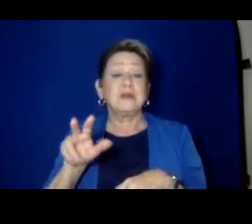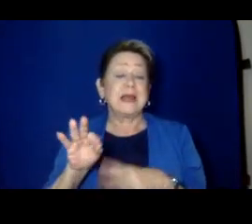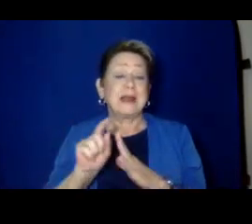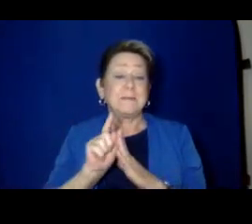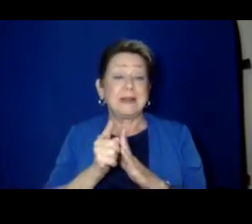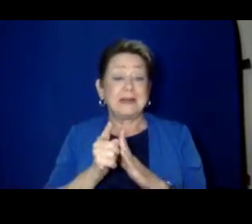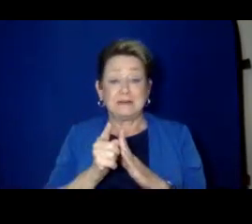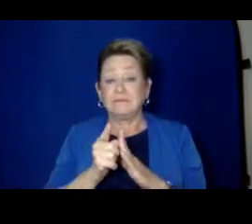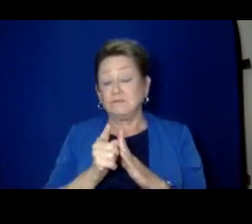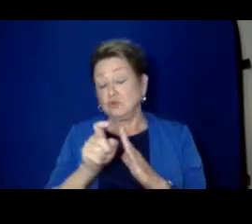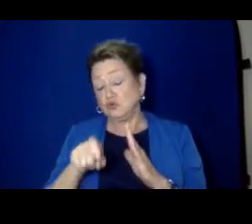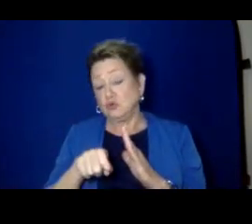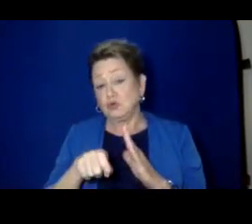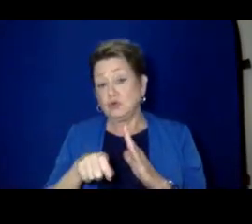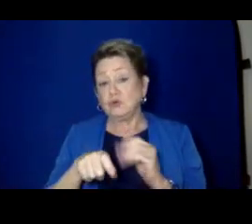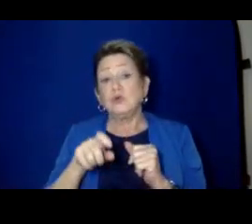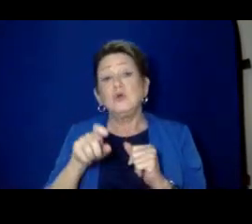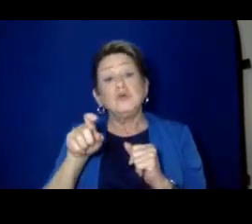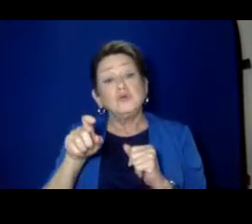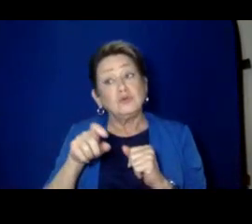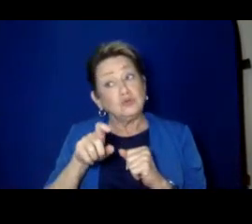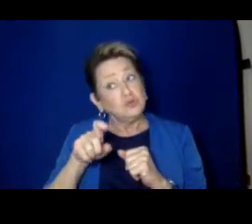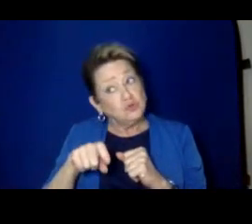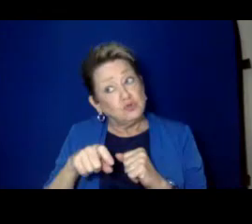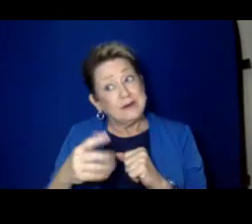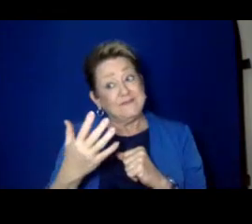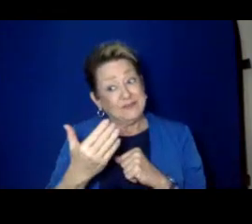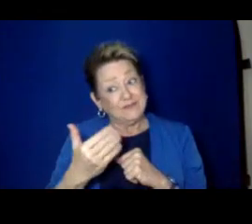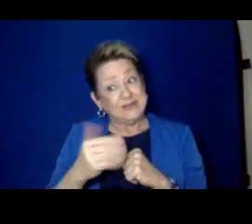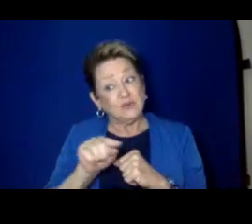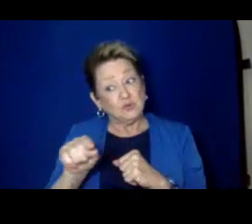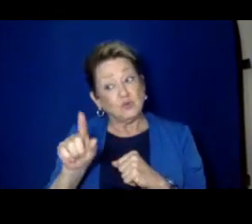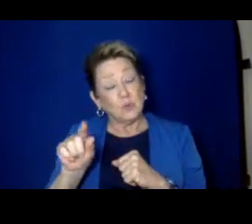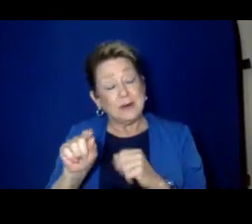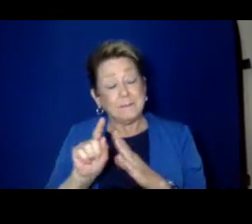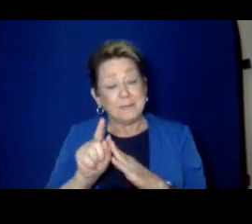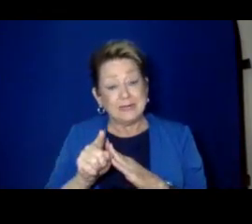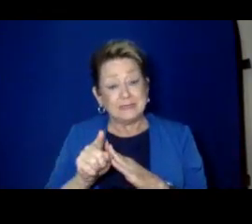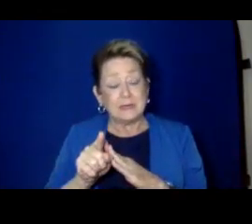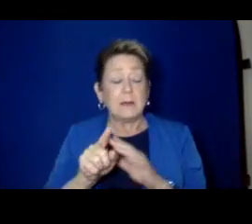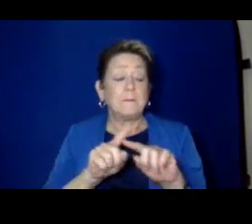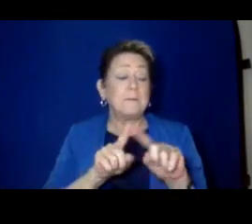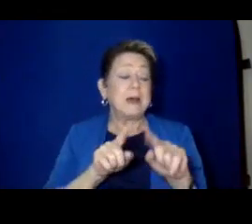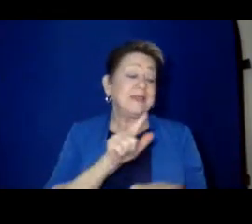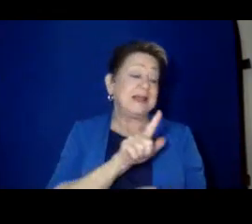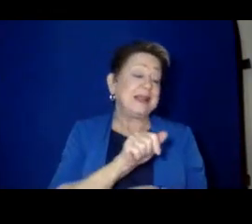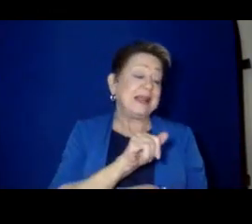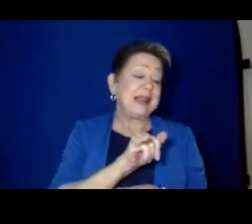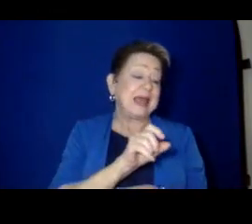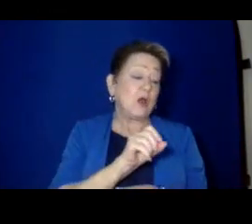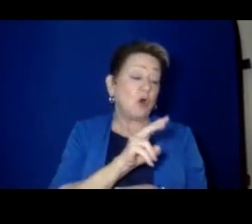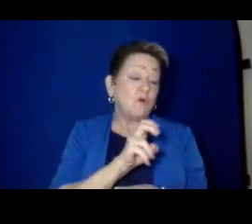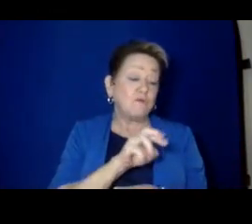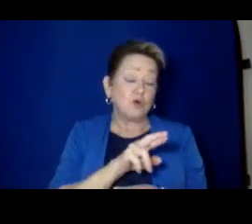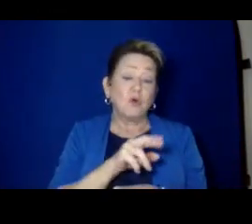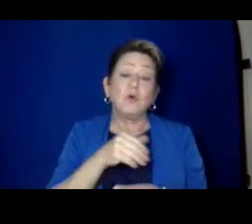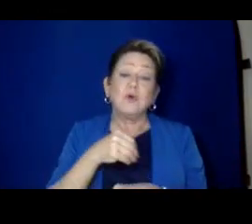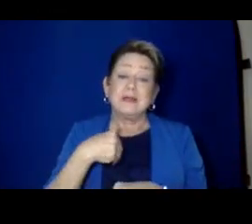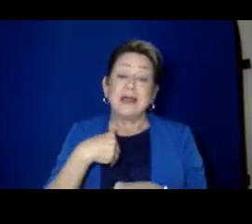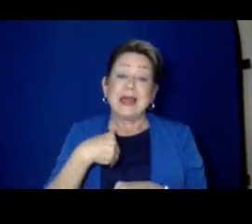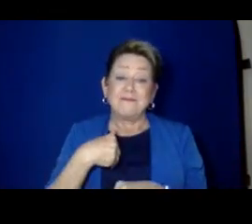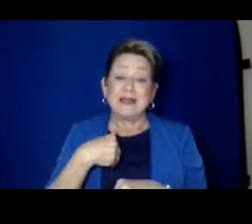Optimally, we should be getting out there every 15 to 20 minutes. And with the layover location we have at the airport, it is farther